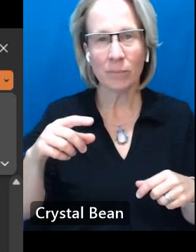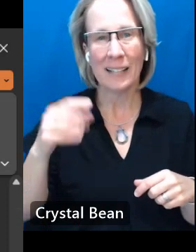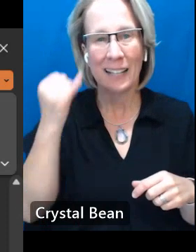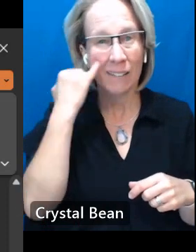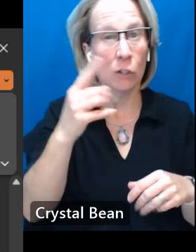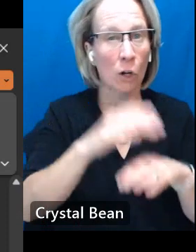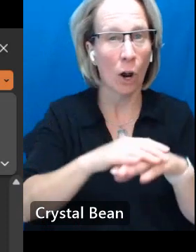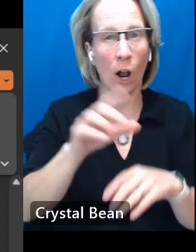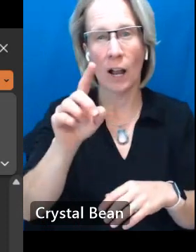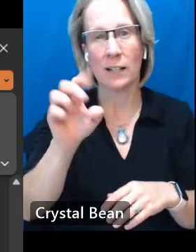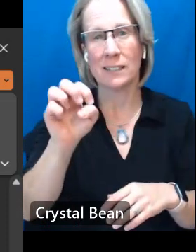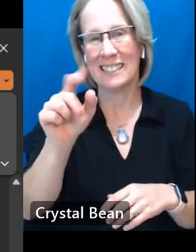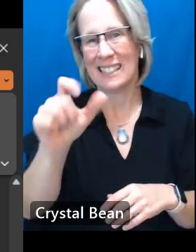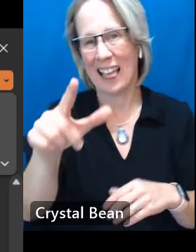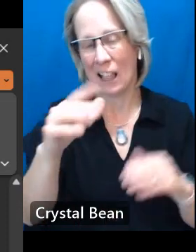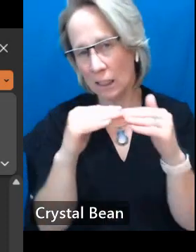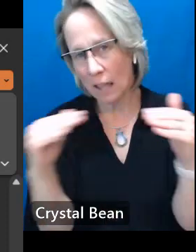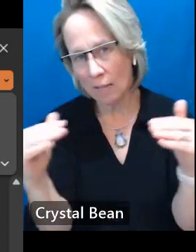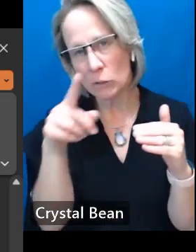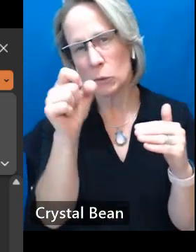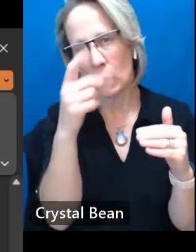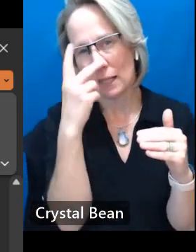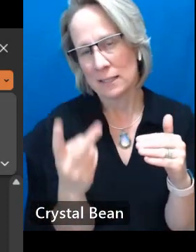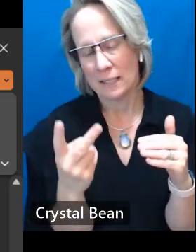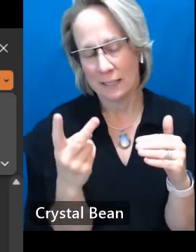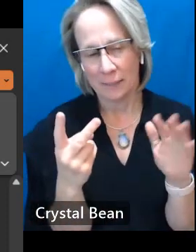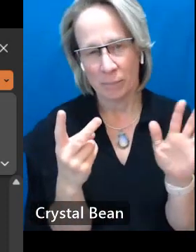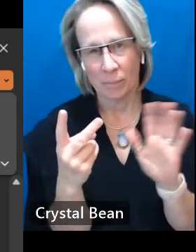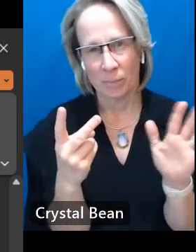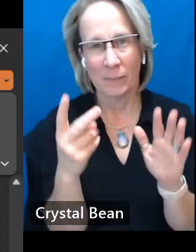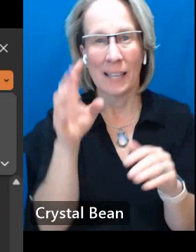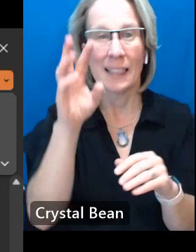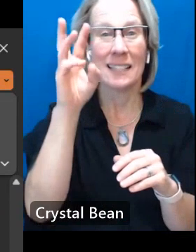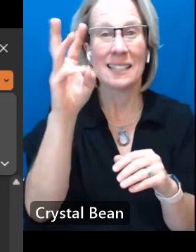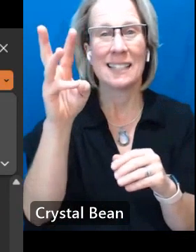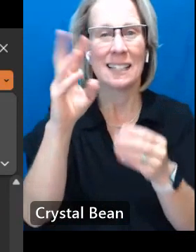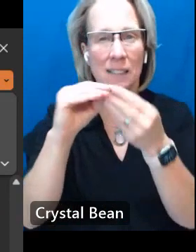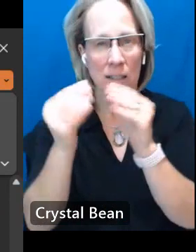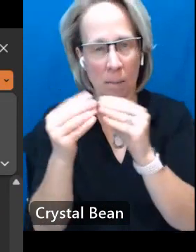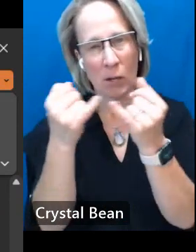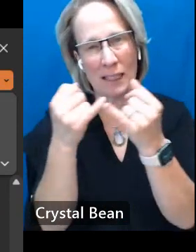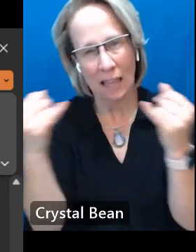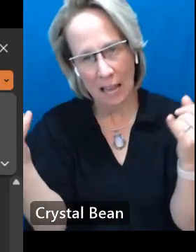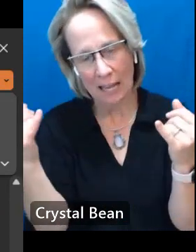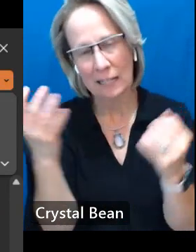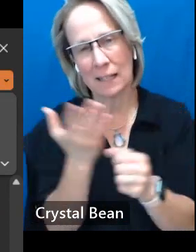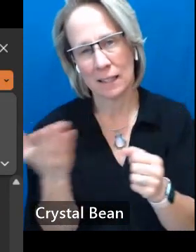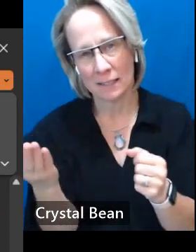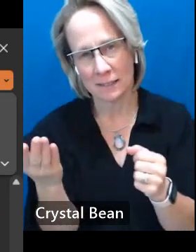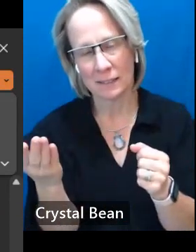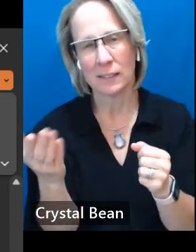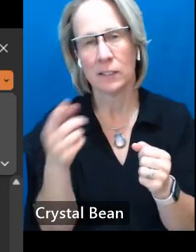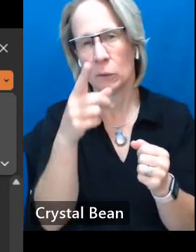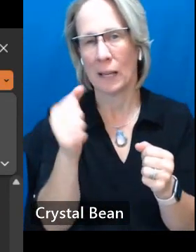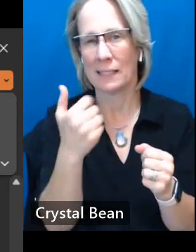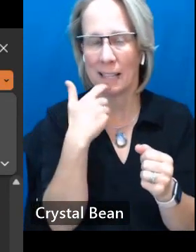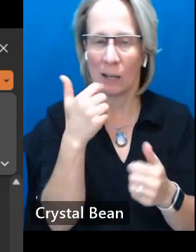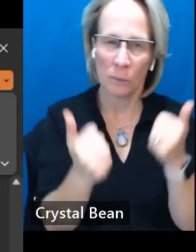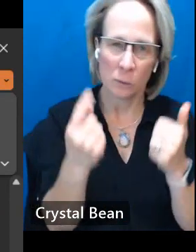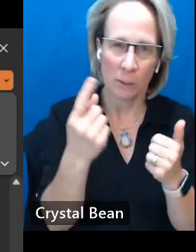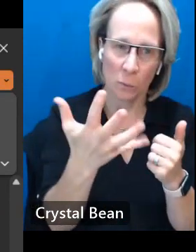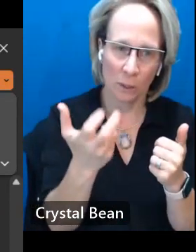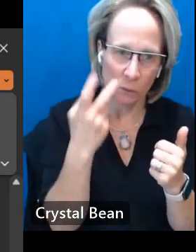where you can see the 200, excuse me, the 6-digit line items. So you could specify which ones you want to see, or you can